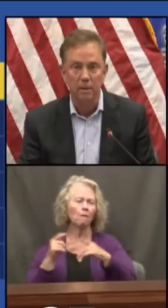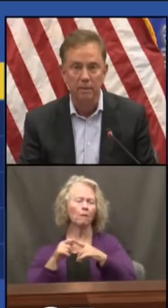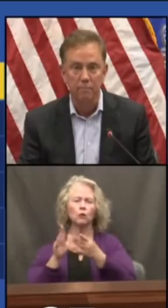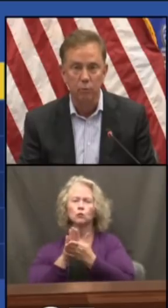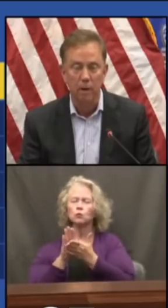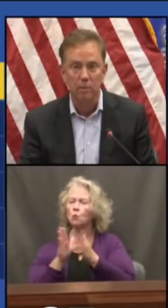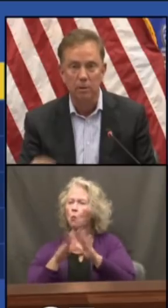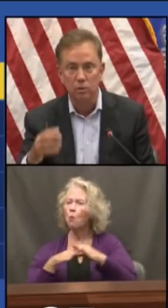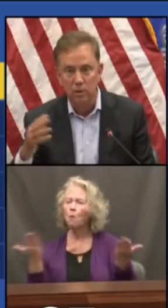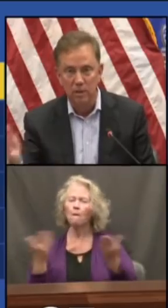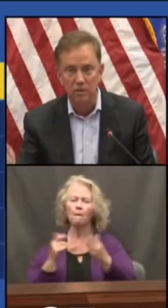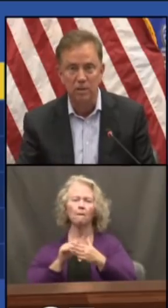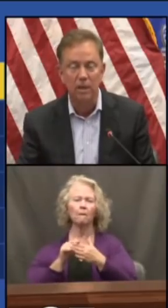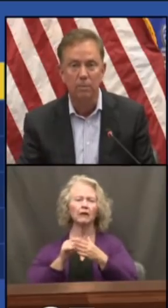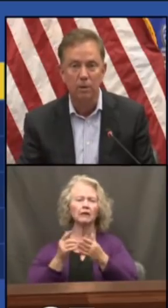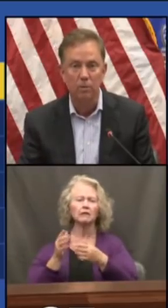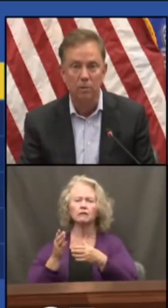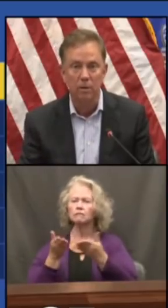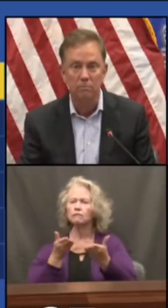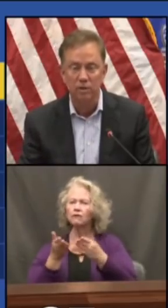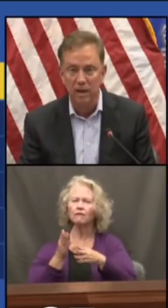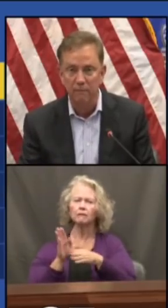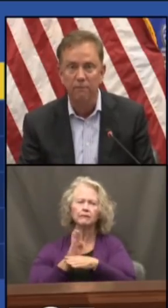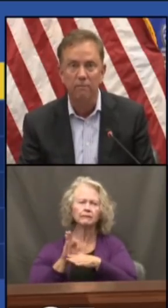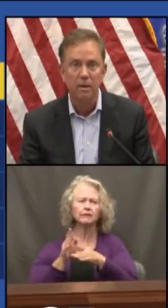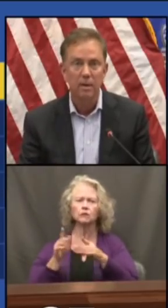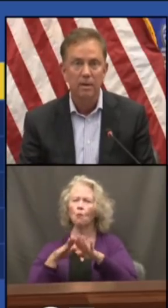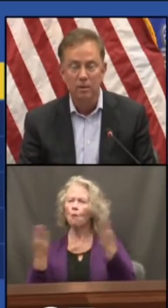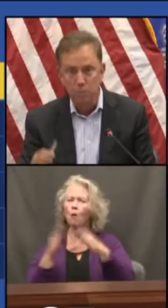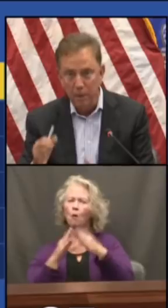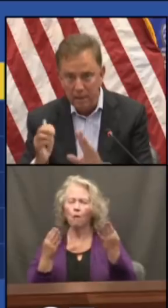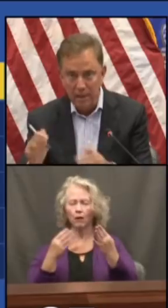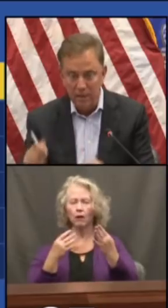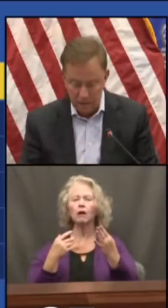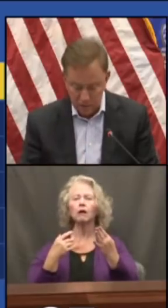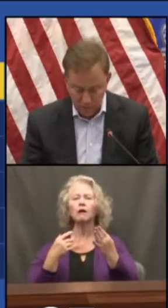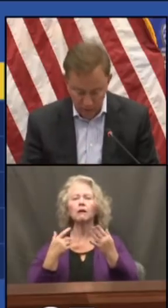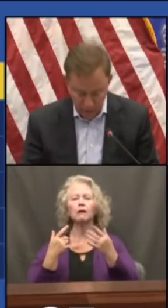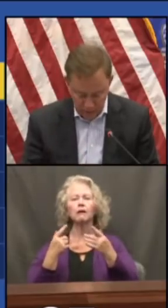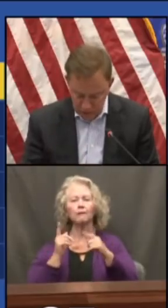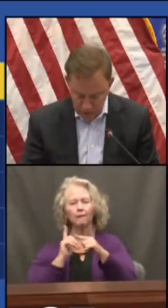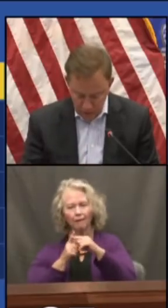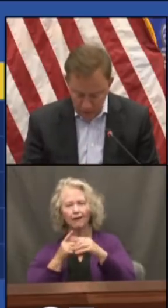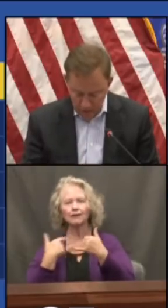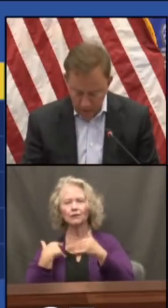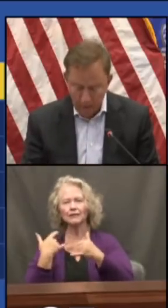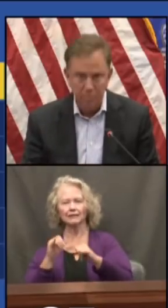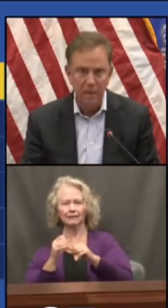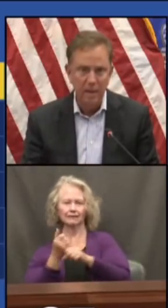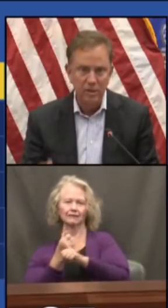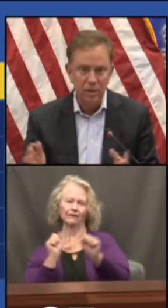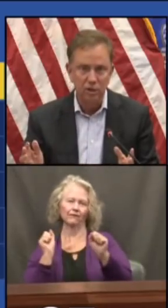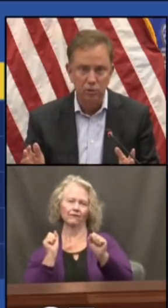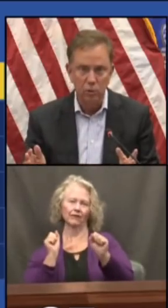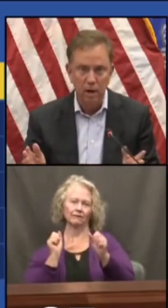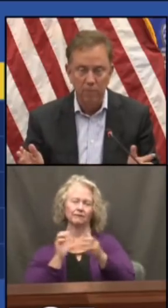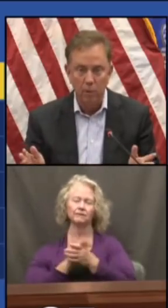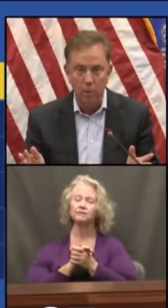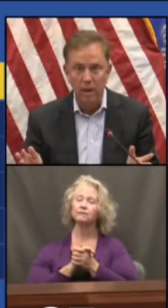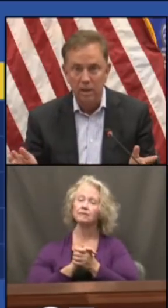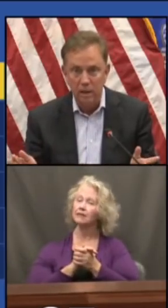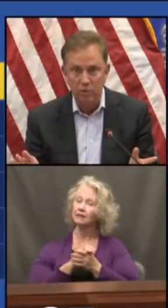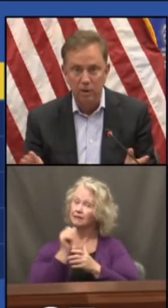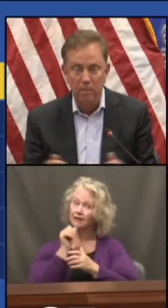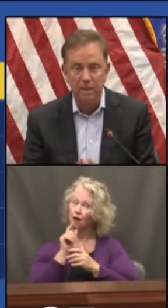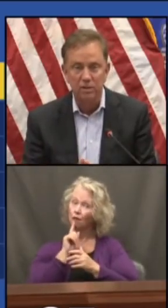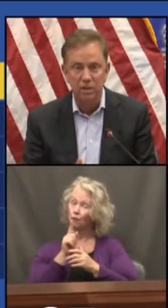open, we're able to do this and keeping you safe despite each of these different hits. That's not true everywhere